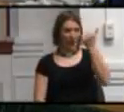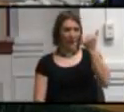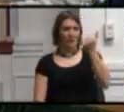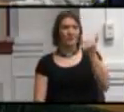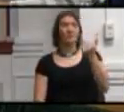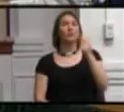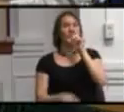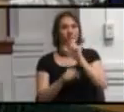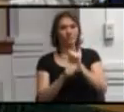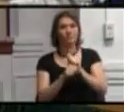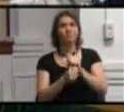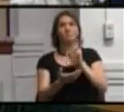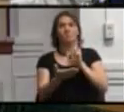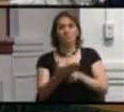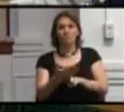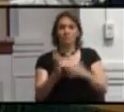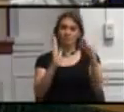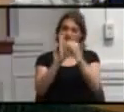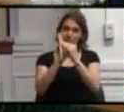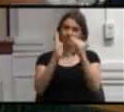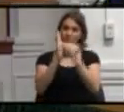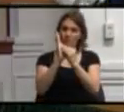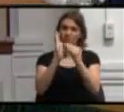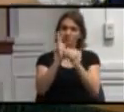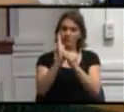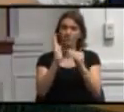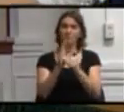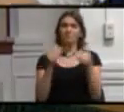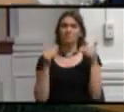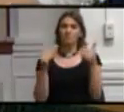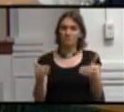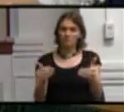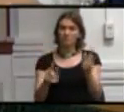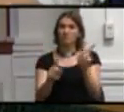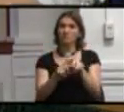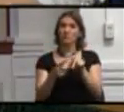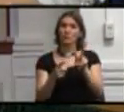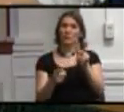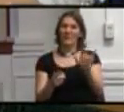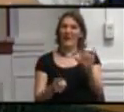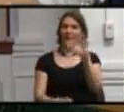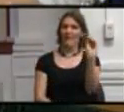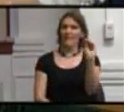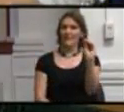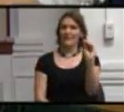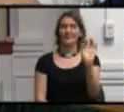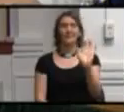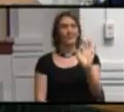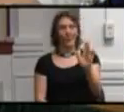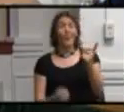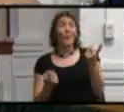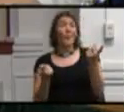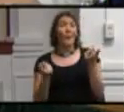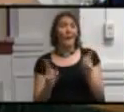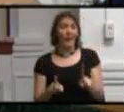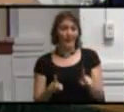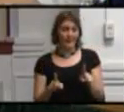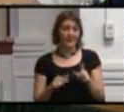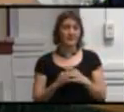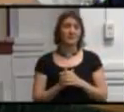actually sufficiently secure the benefit to Vermilion. In a nutshell, as part of the